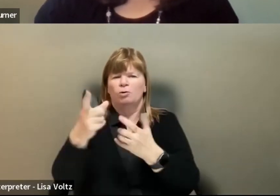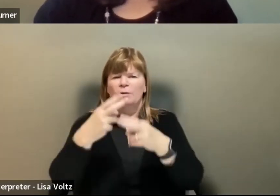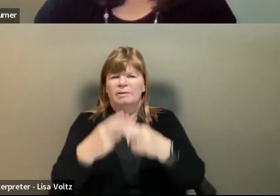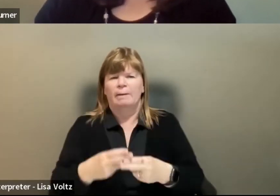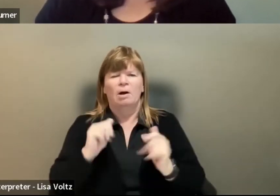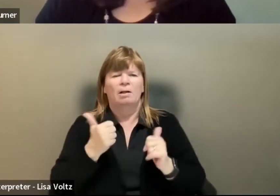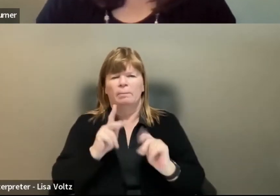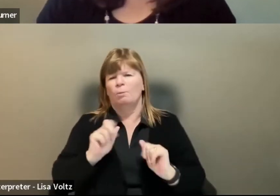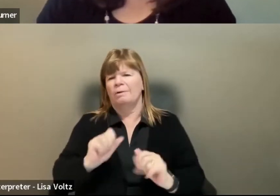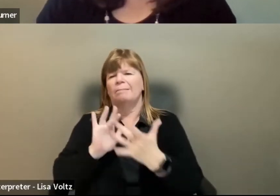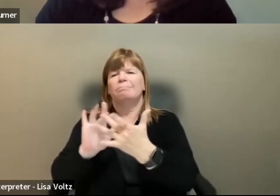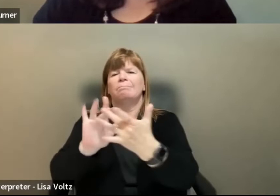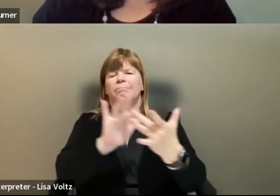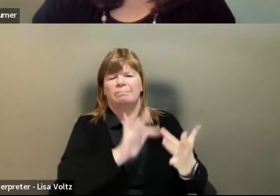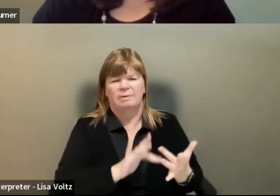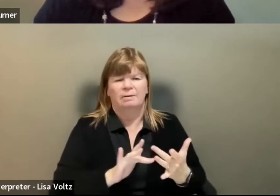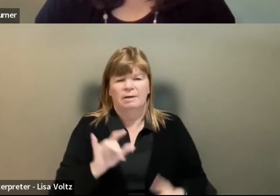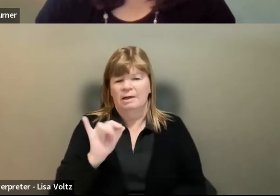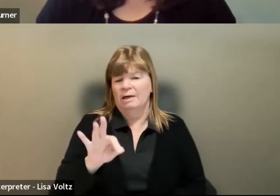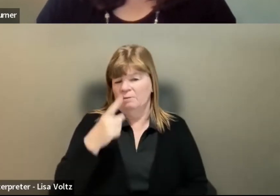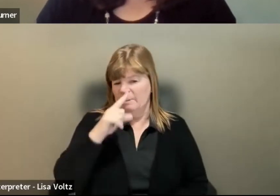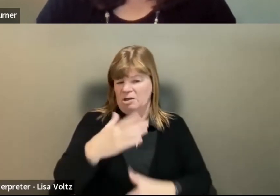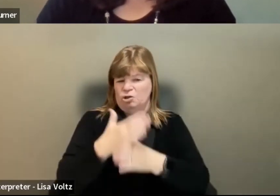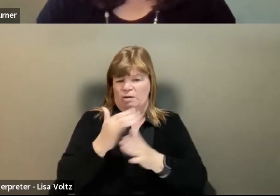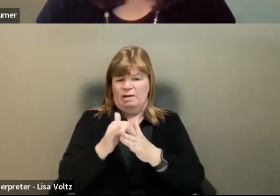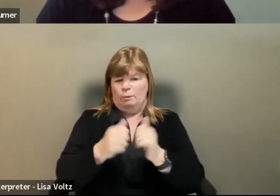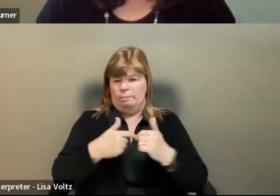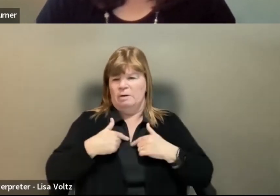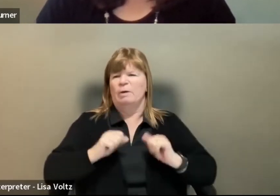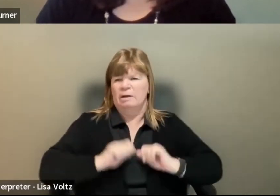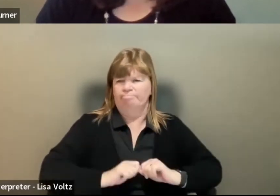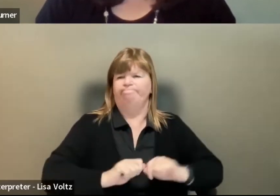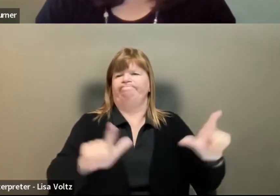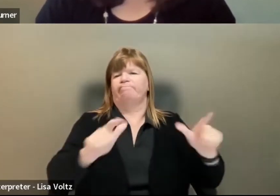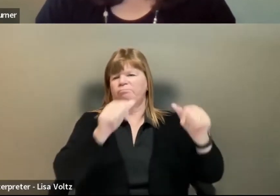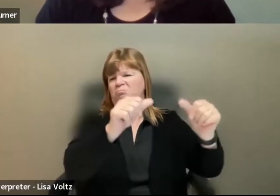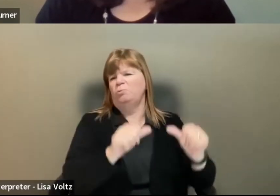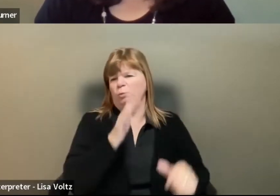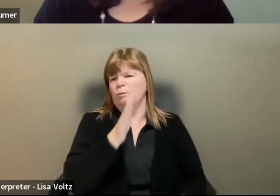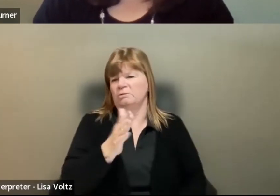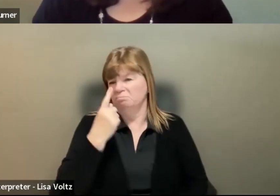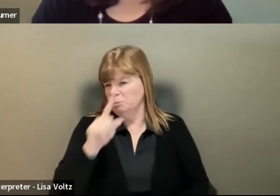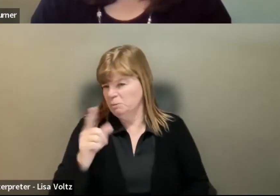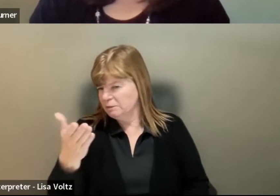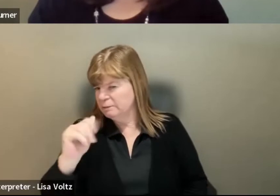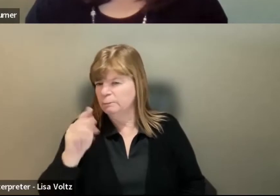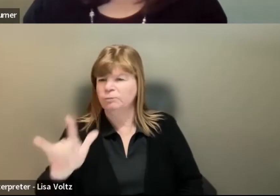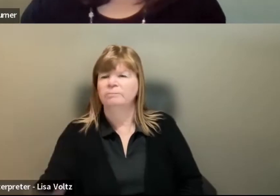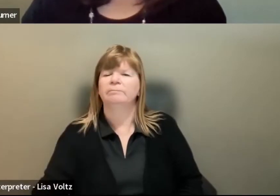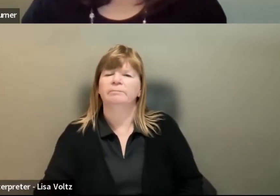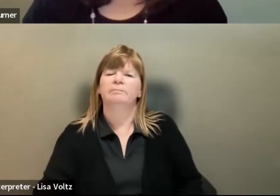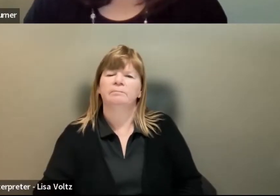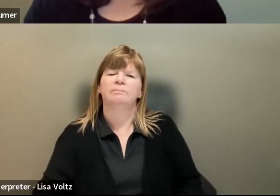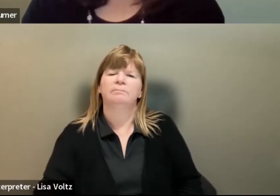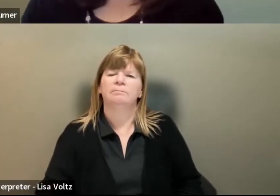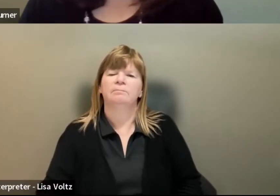you guys could share that with me, we could get that out and posted. If you don't mind doing that, April, that would be